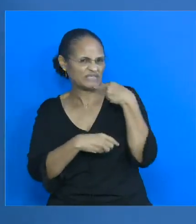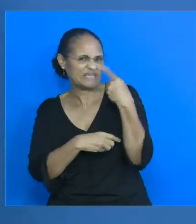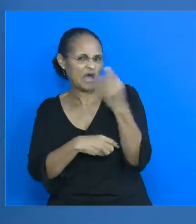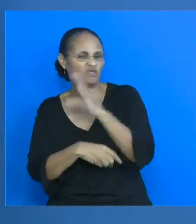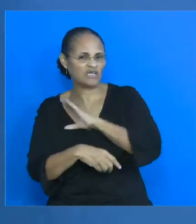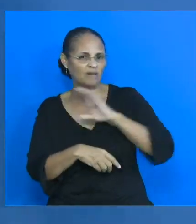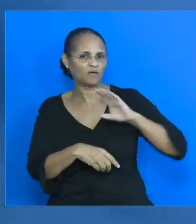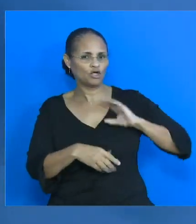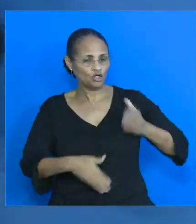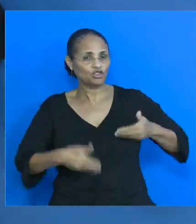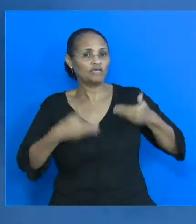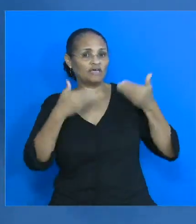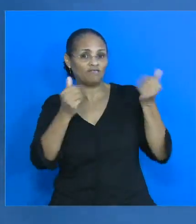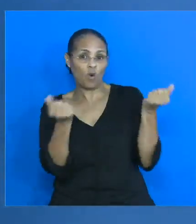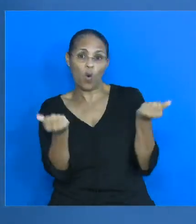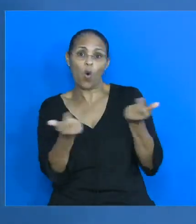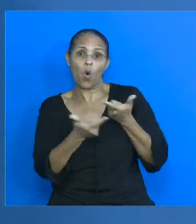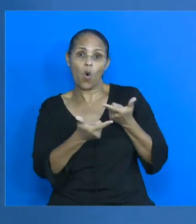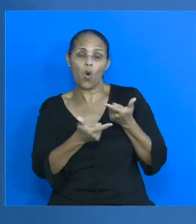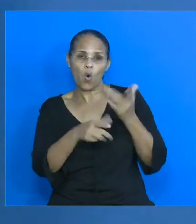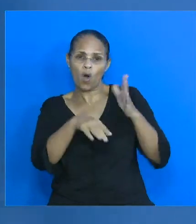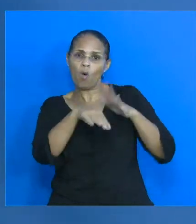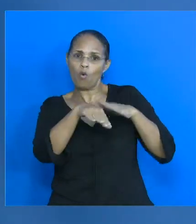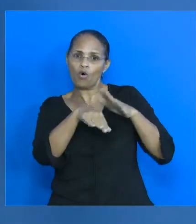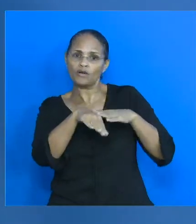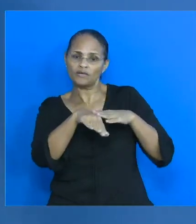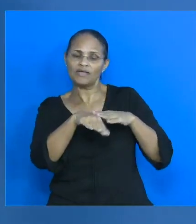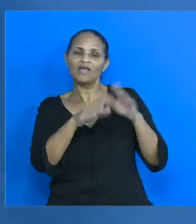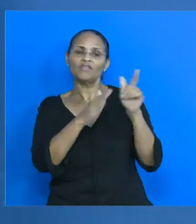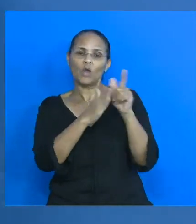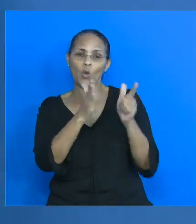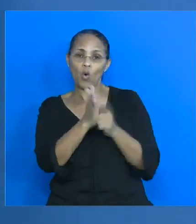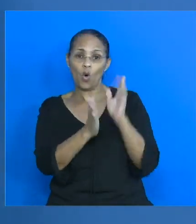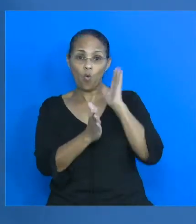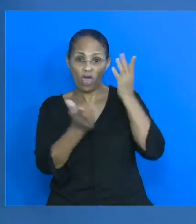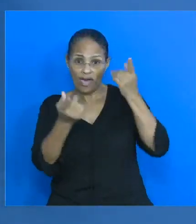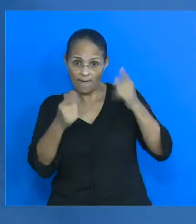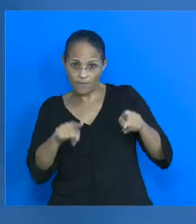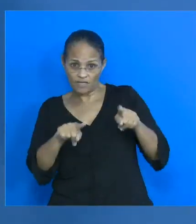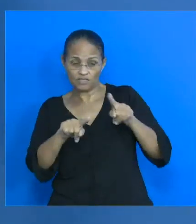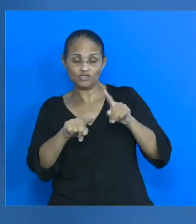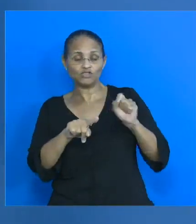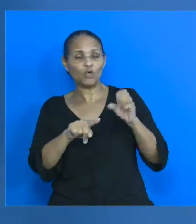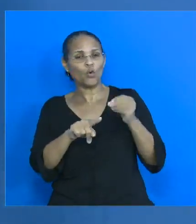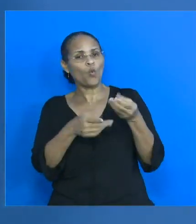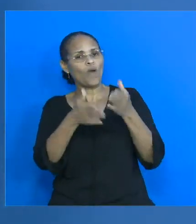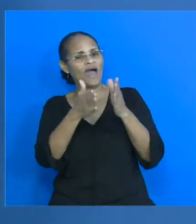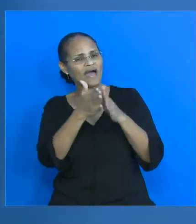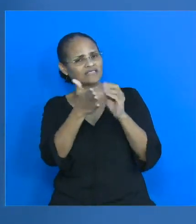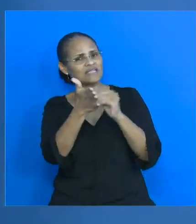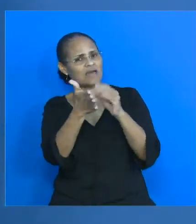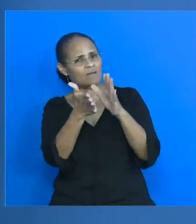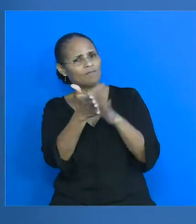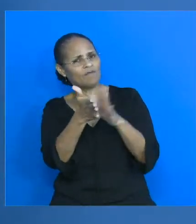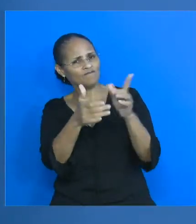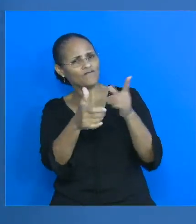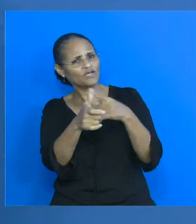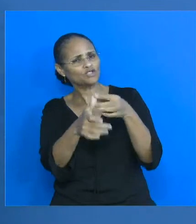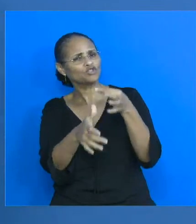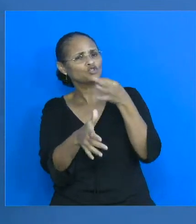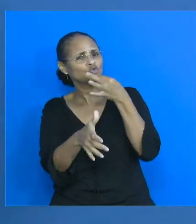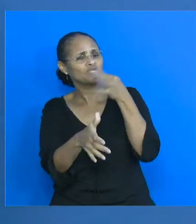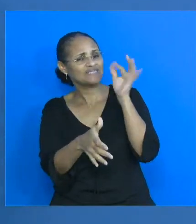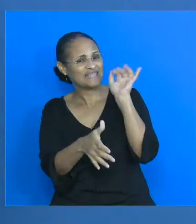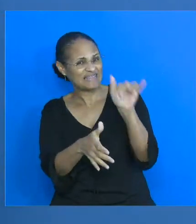was to give everybody a heads up that this law was coming. We instruct chambers and ask them to draft accordingly. So we're waiting for that. As soon as that's done, then it'll